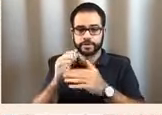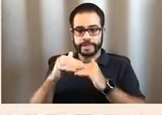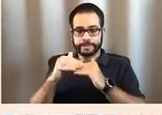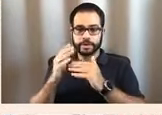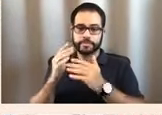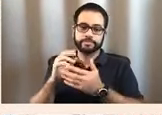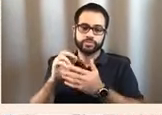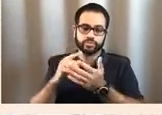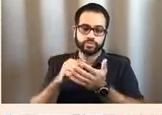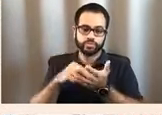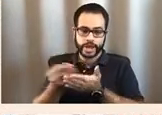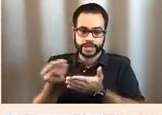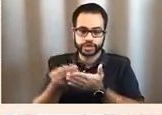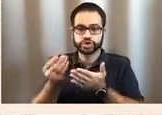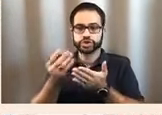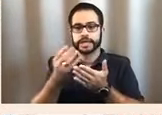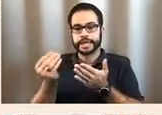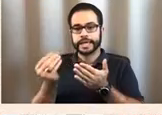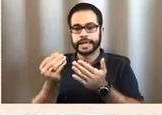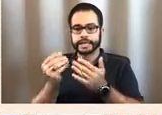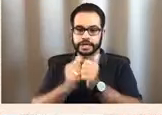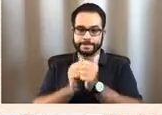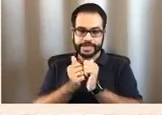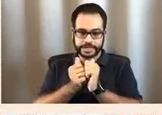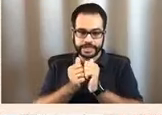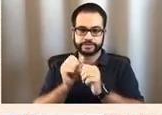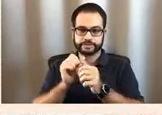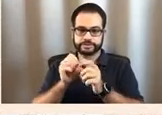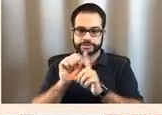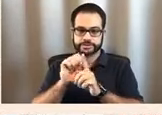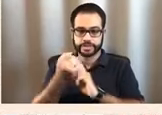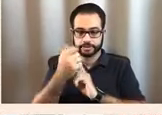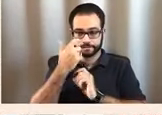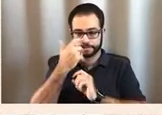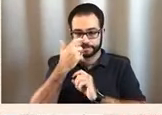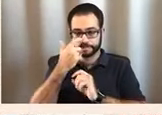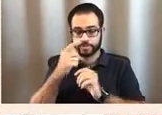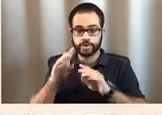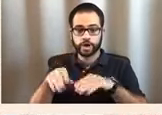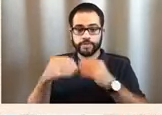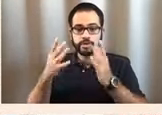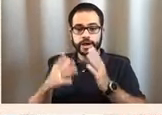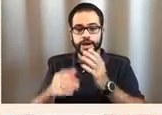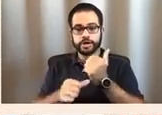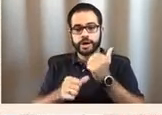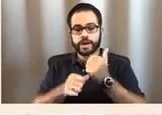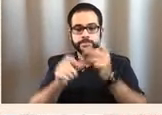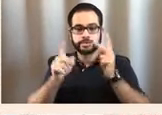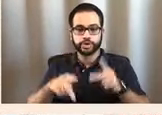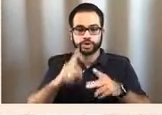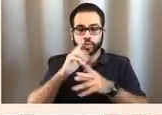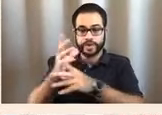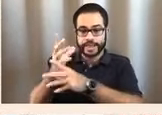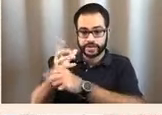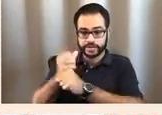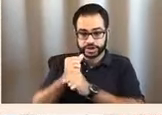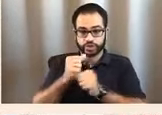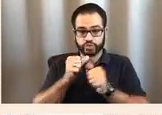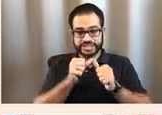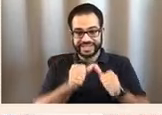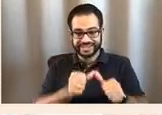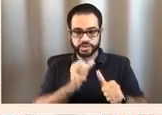setting. The provider assists the individual with the acquisition, retention, or improvement of skills related